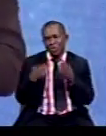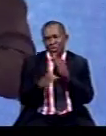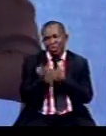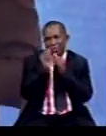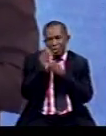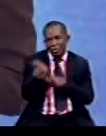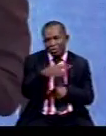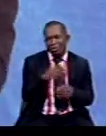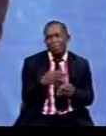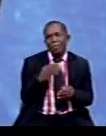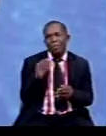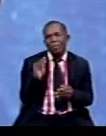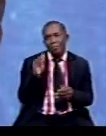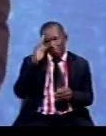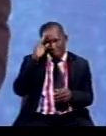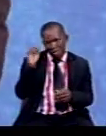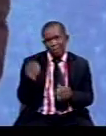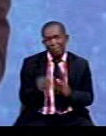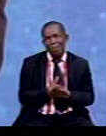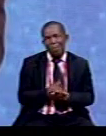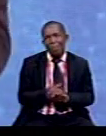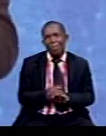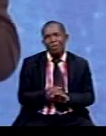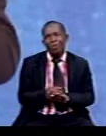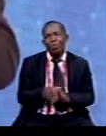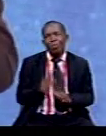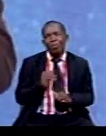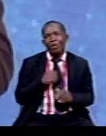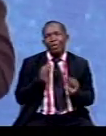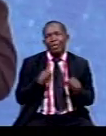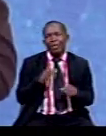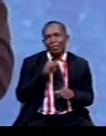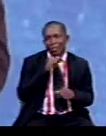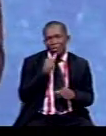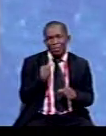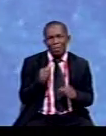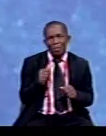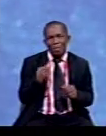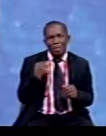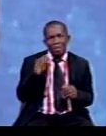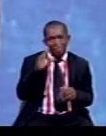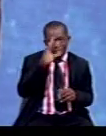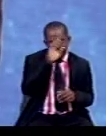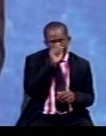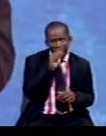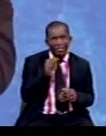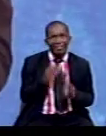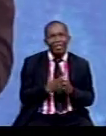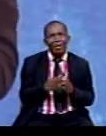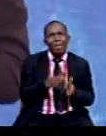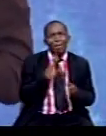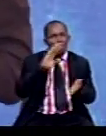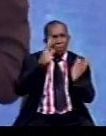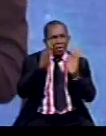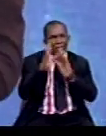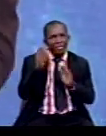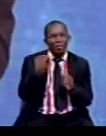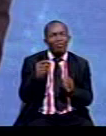the presence of the Deputy Minister of Education in Ghana. He is our